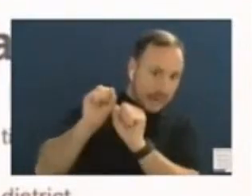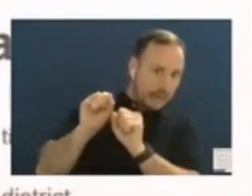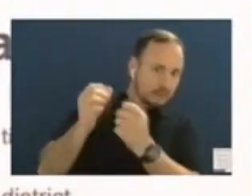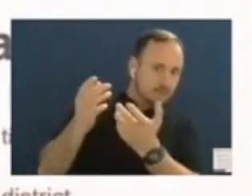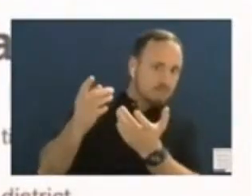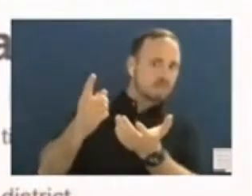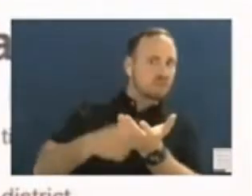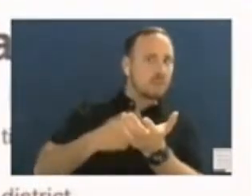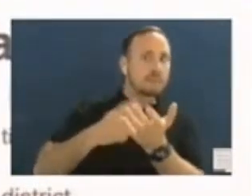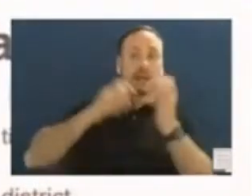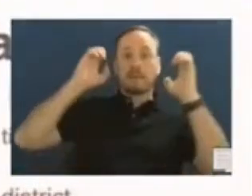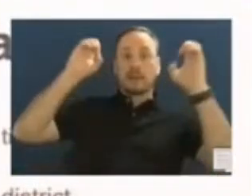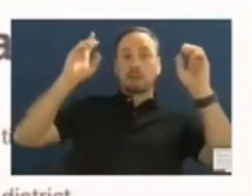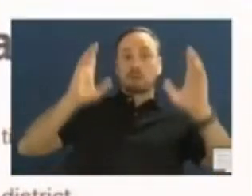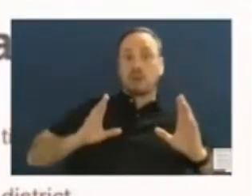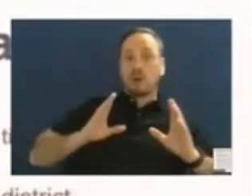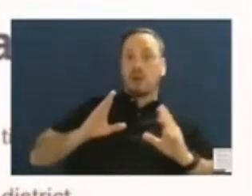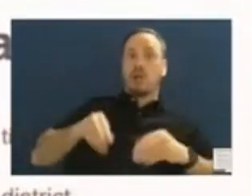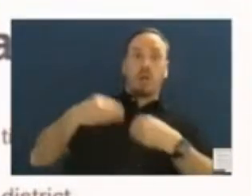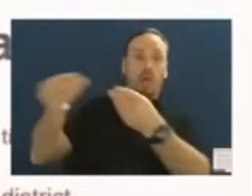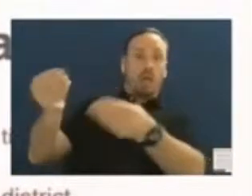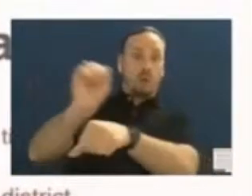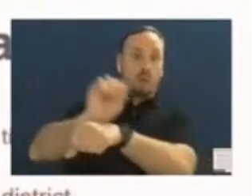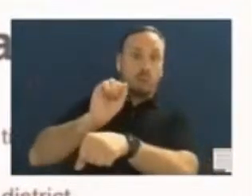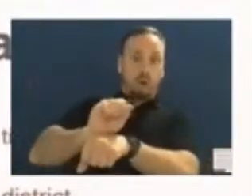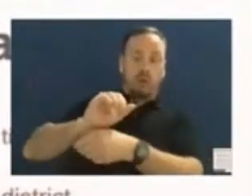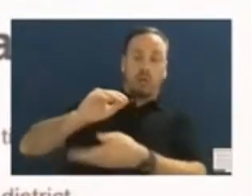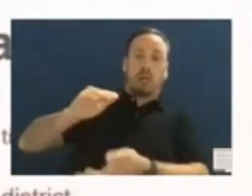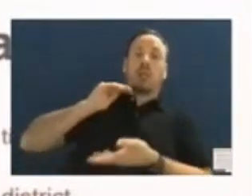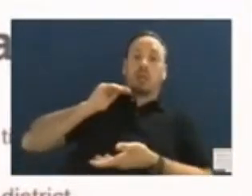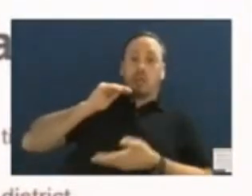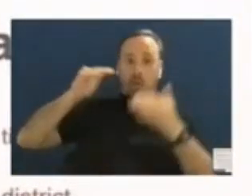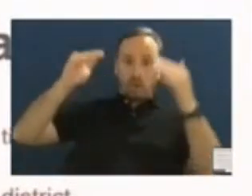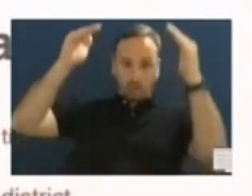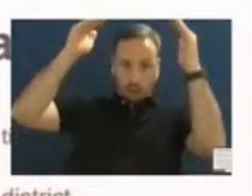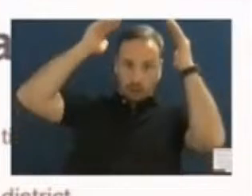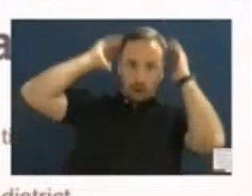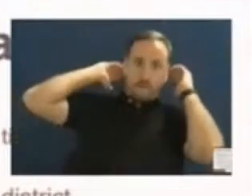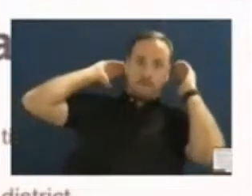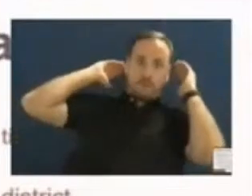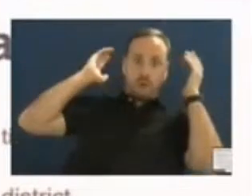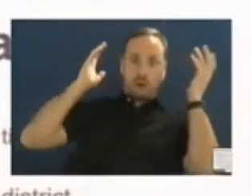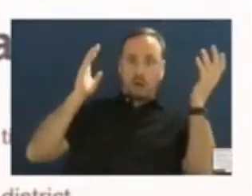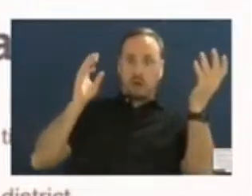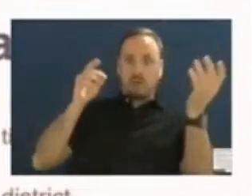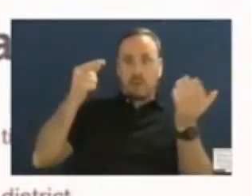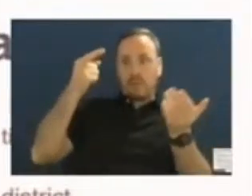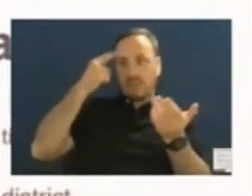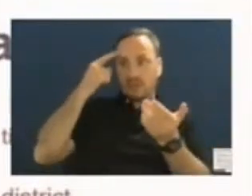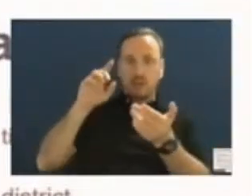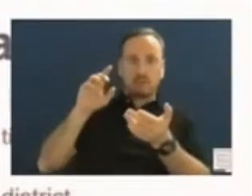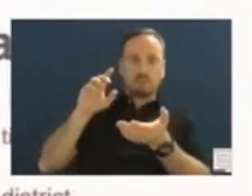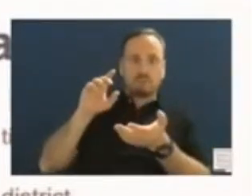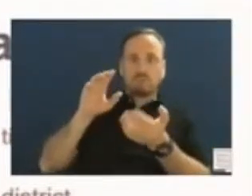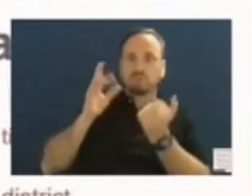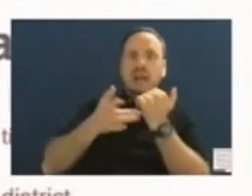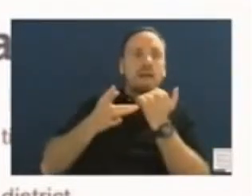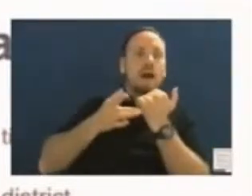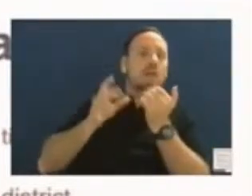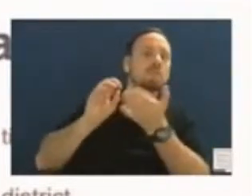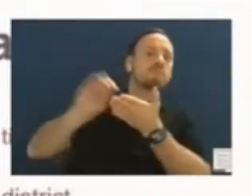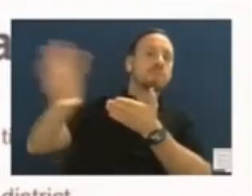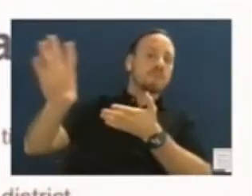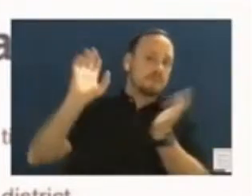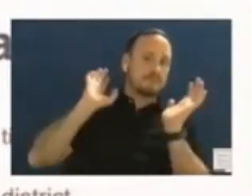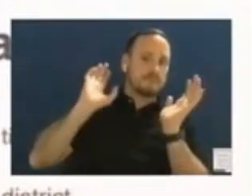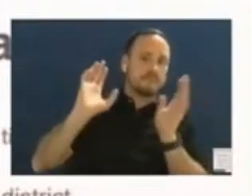easy to assign more work than you realize when you're not necessarily in an in-person experience and you're sharing that via technology or an email. And we need to be